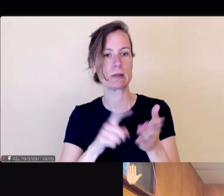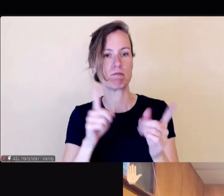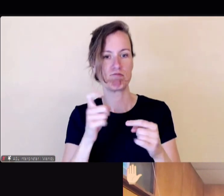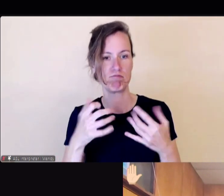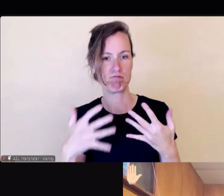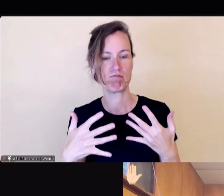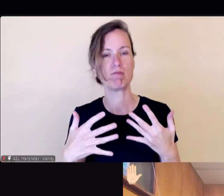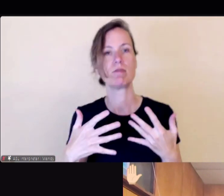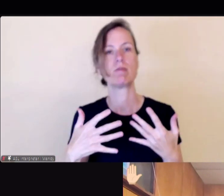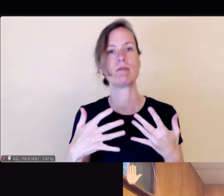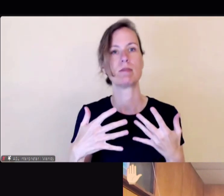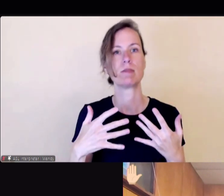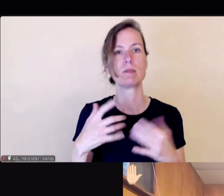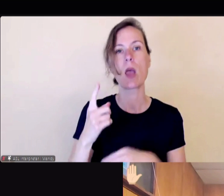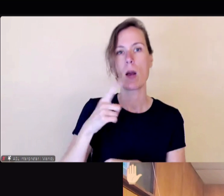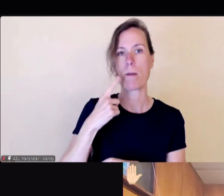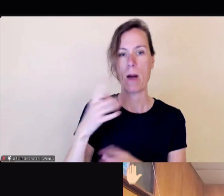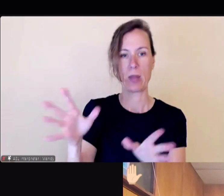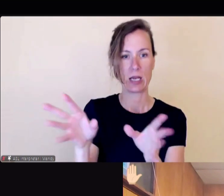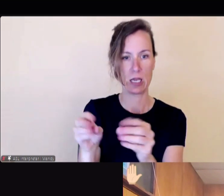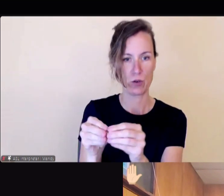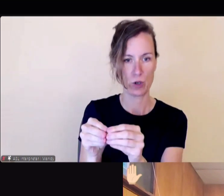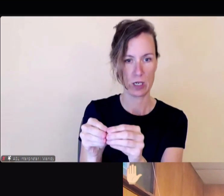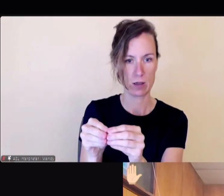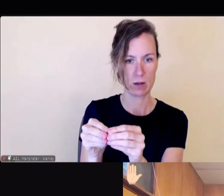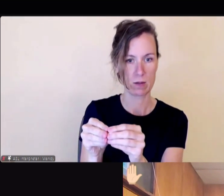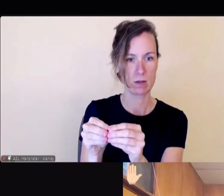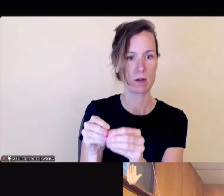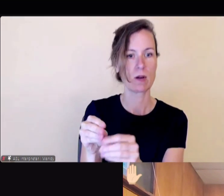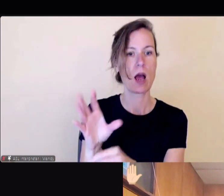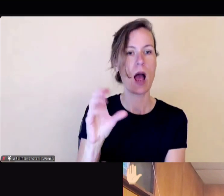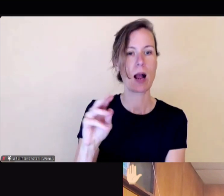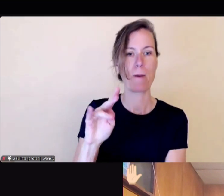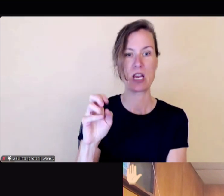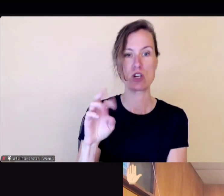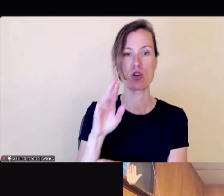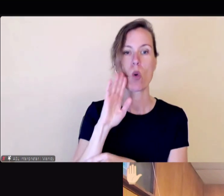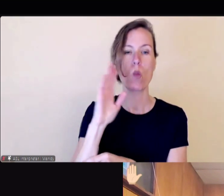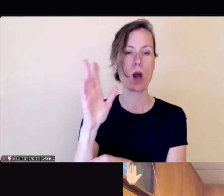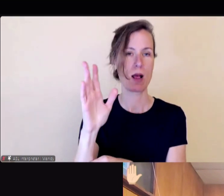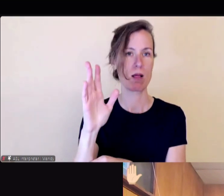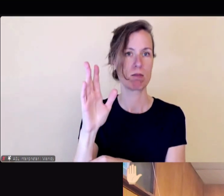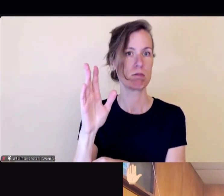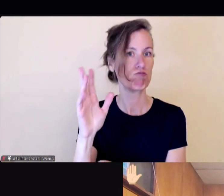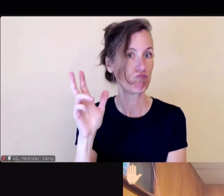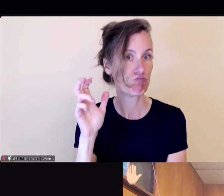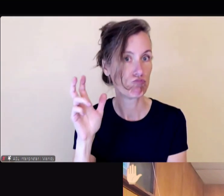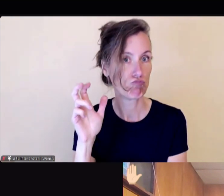make rulings that are enforceable in circuit court. In terms of remedy, that